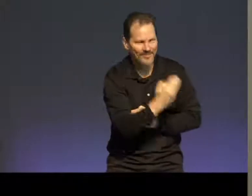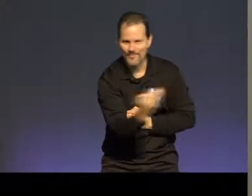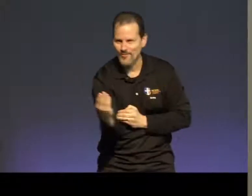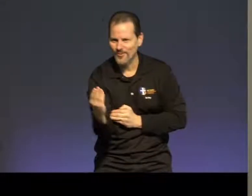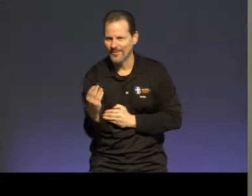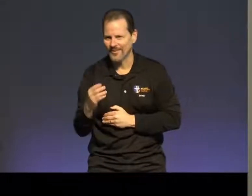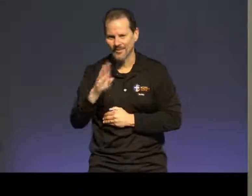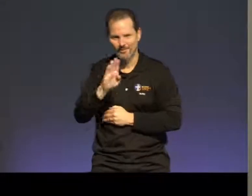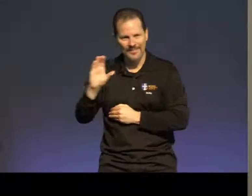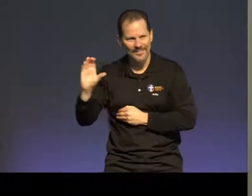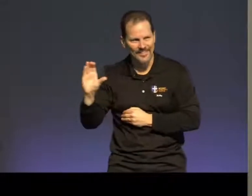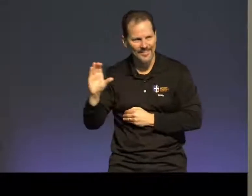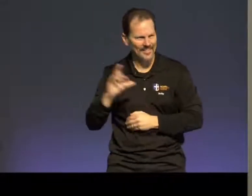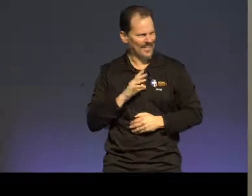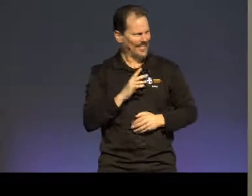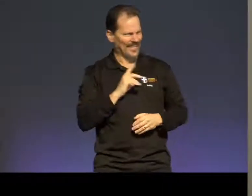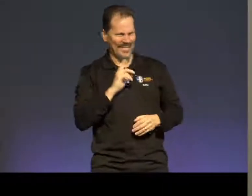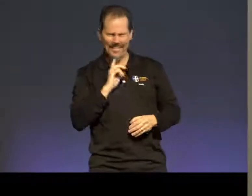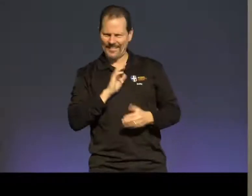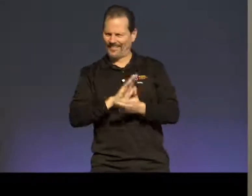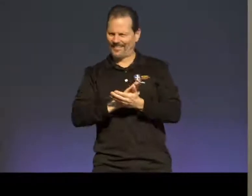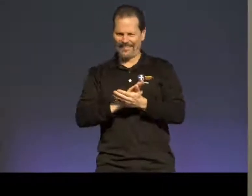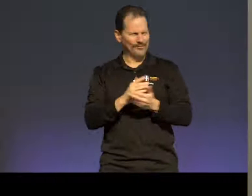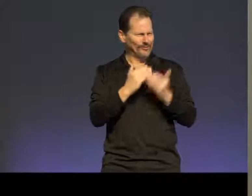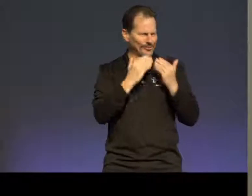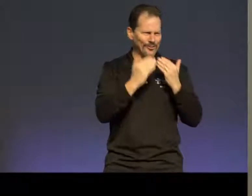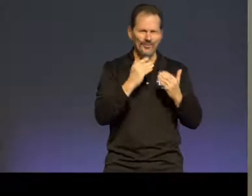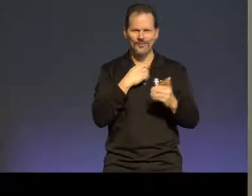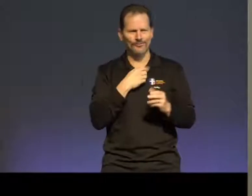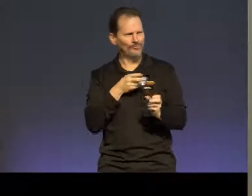It's good to be in the room with some of y'all this morning. It's been a while.